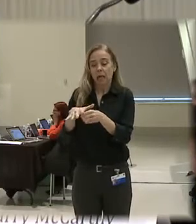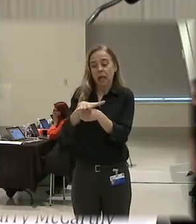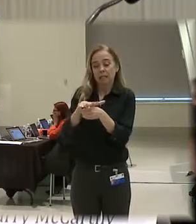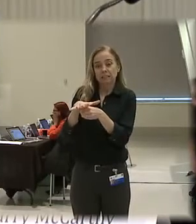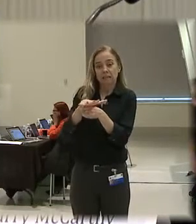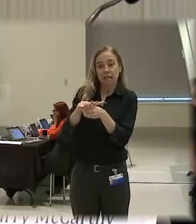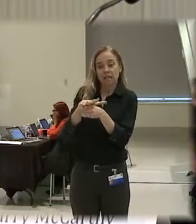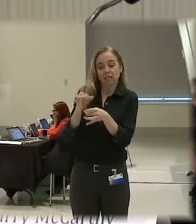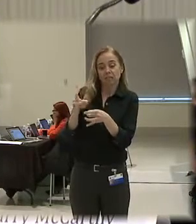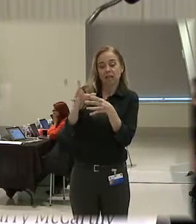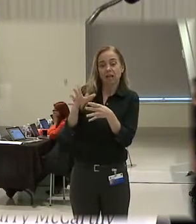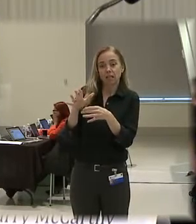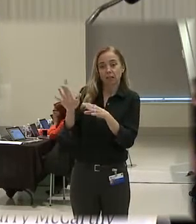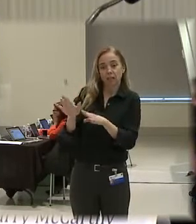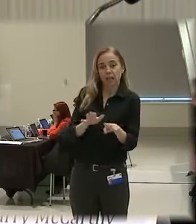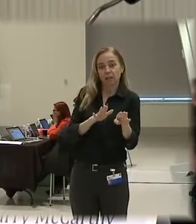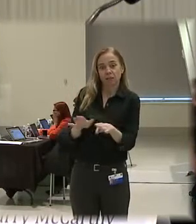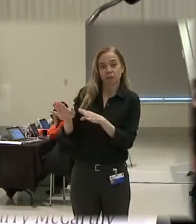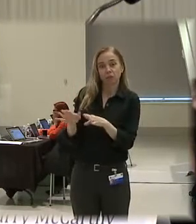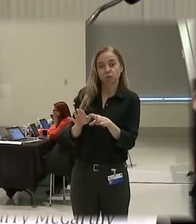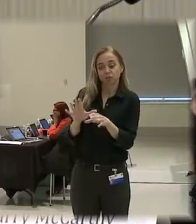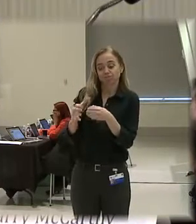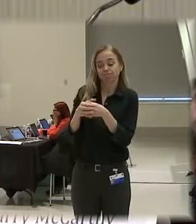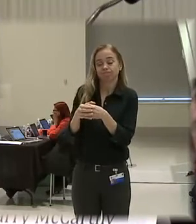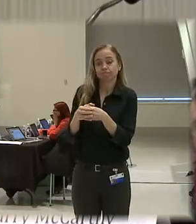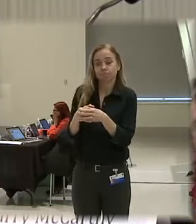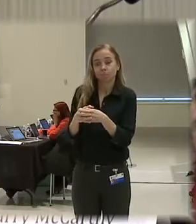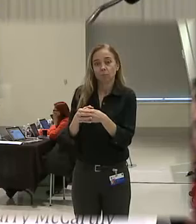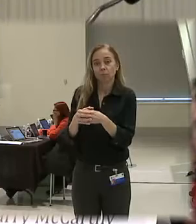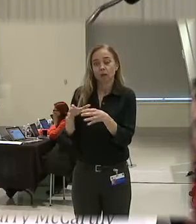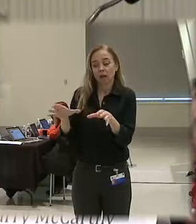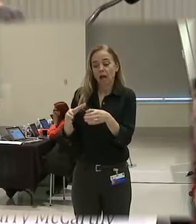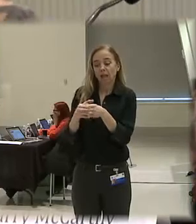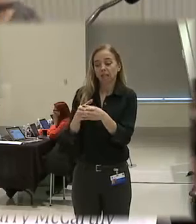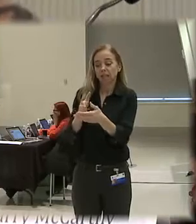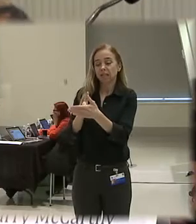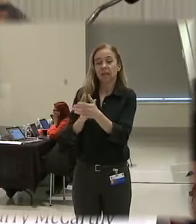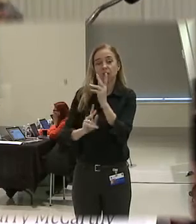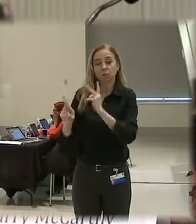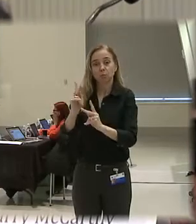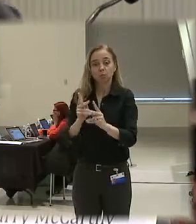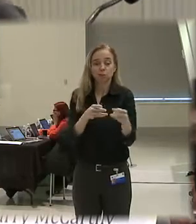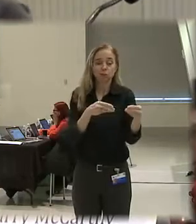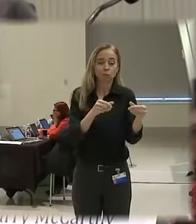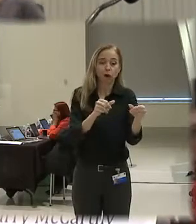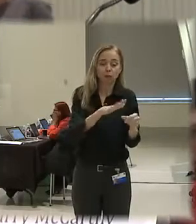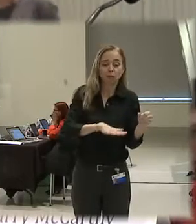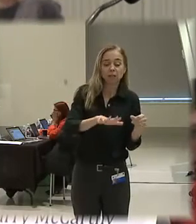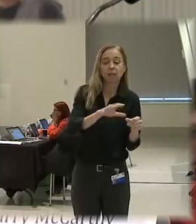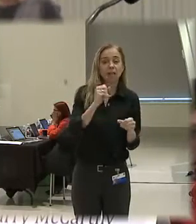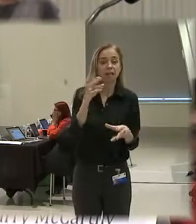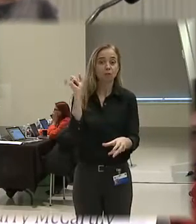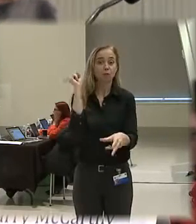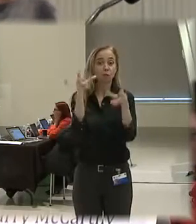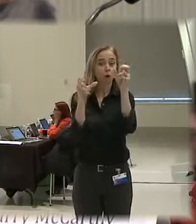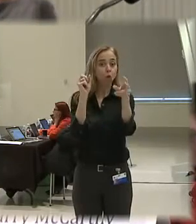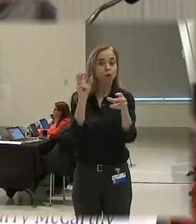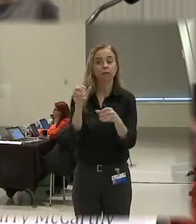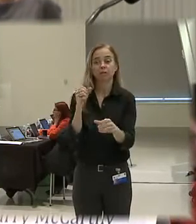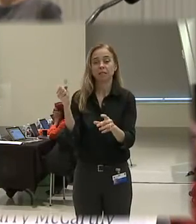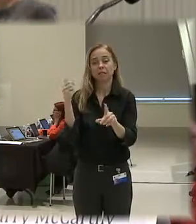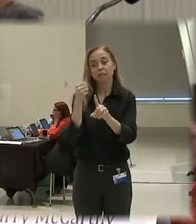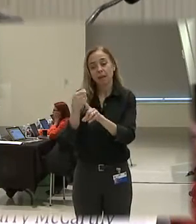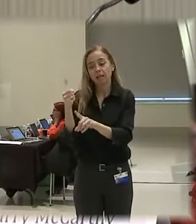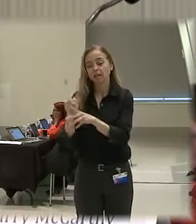behavior. Isolate that physical violence against persons or property, whether throwing objects,